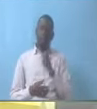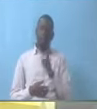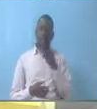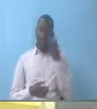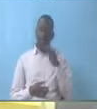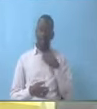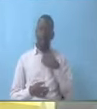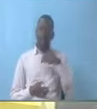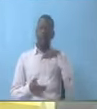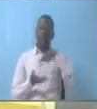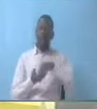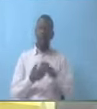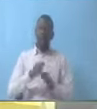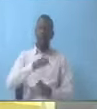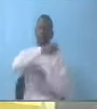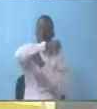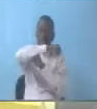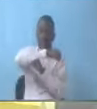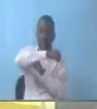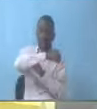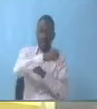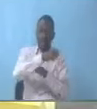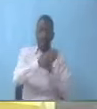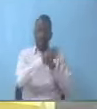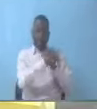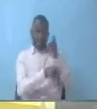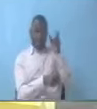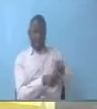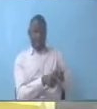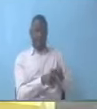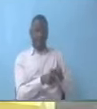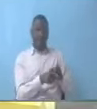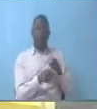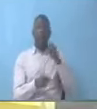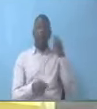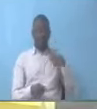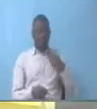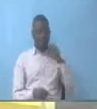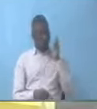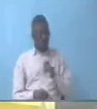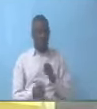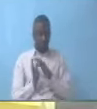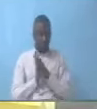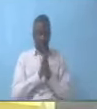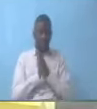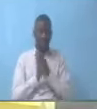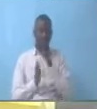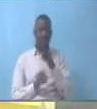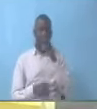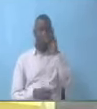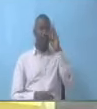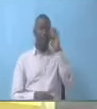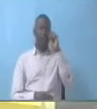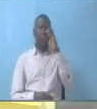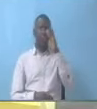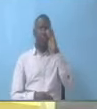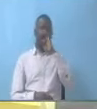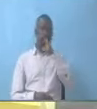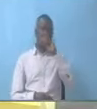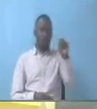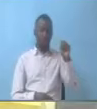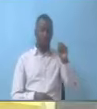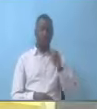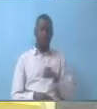legal practitioner for a client to challenge that decree, dama nekkon ko xamné ni dama doon taxawal nit ci court pour digal nak degree bu. I would